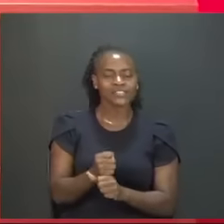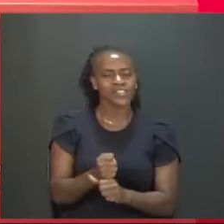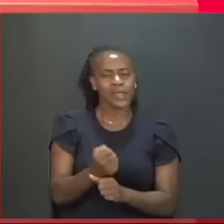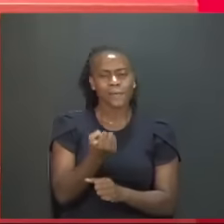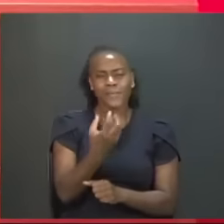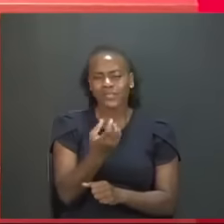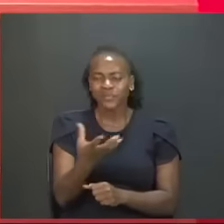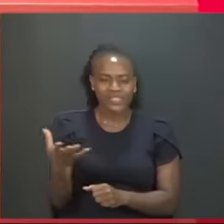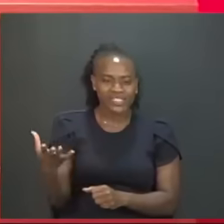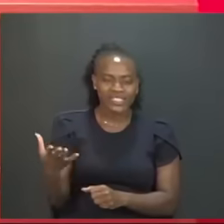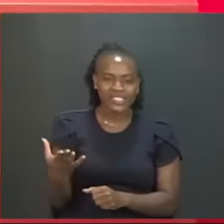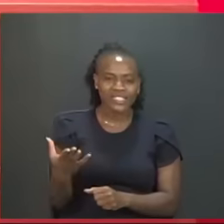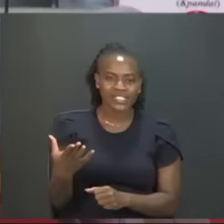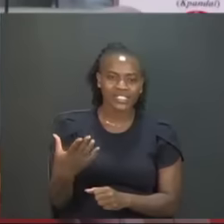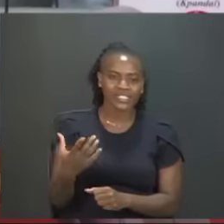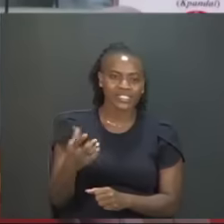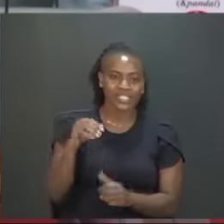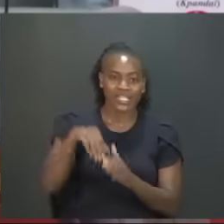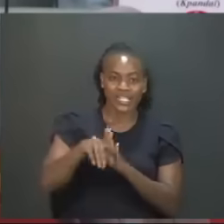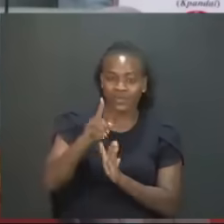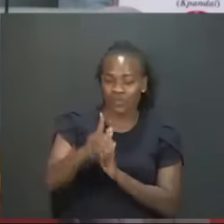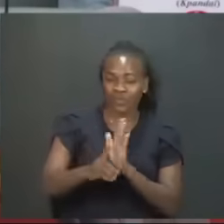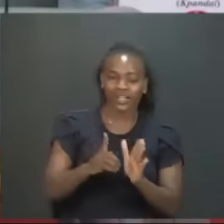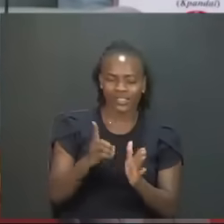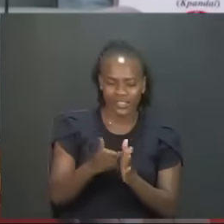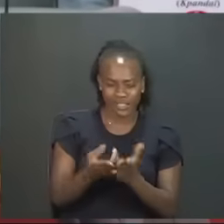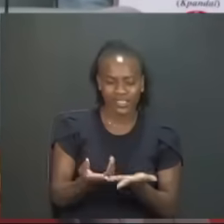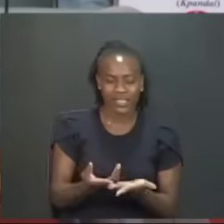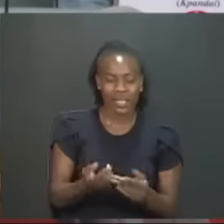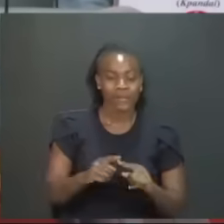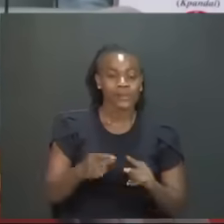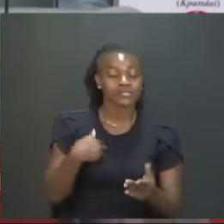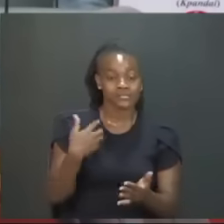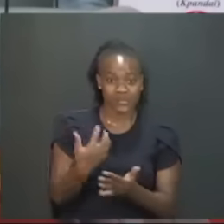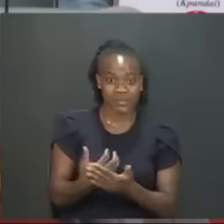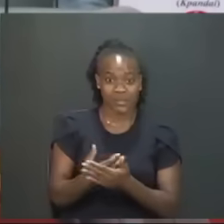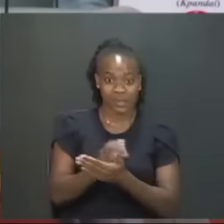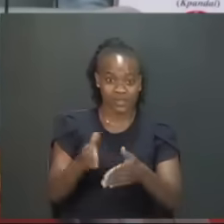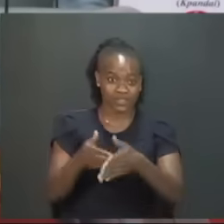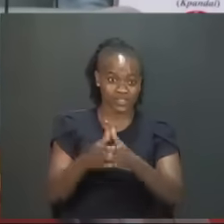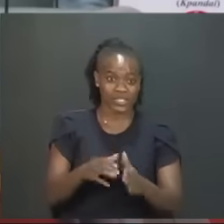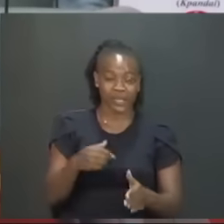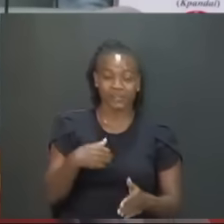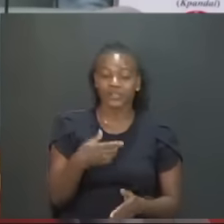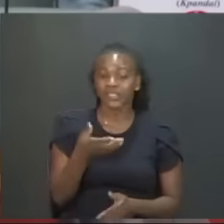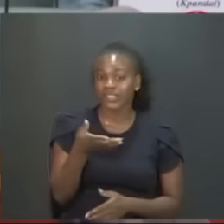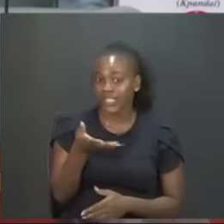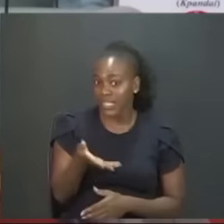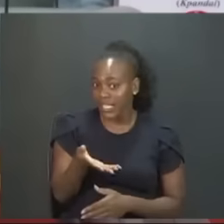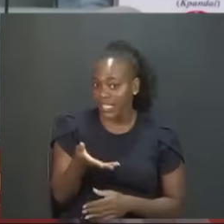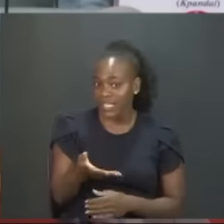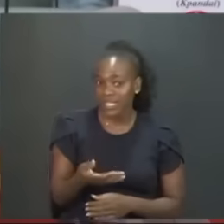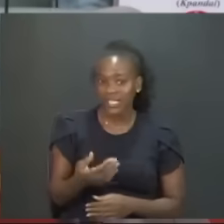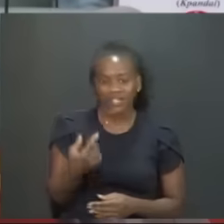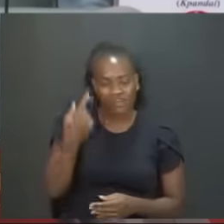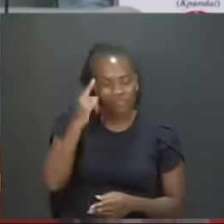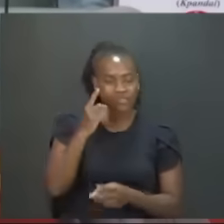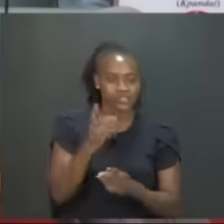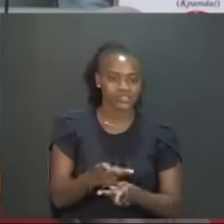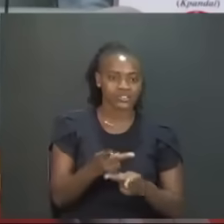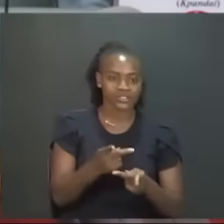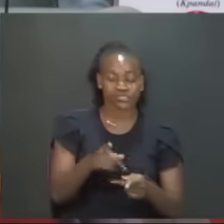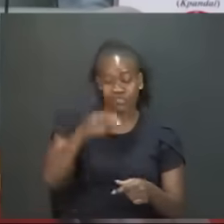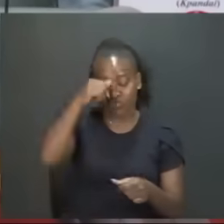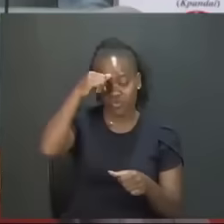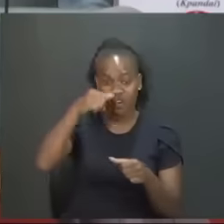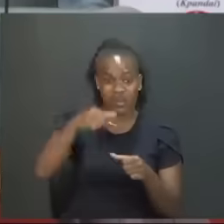yet, seriously, I want to plead with the majority leader. I am available for suggestions. You recall, majority